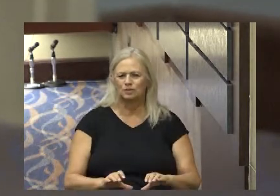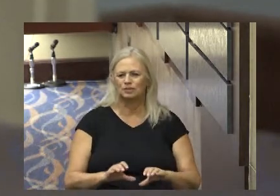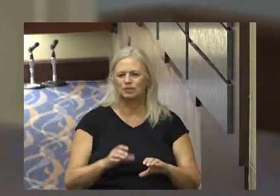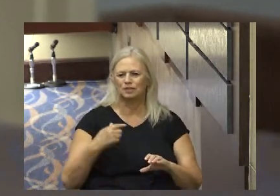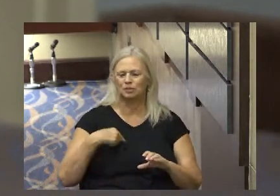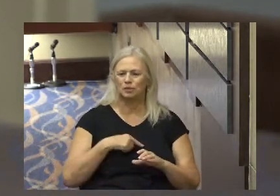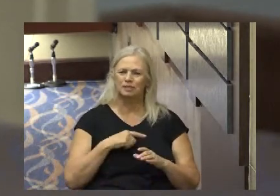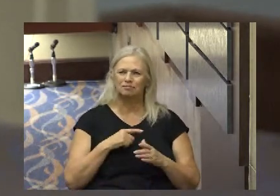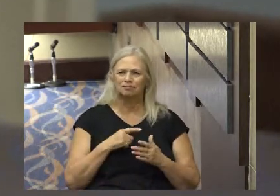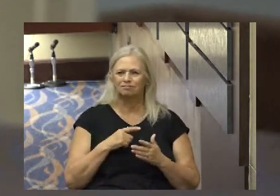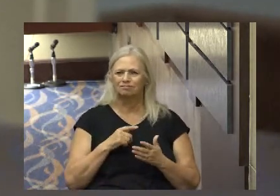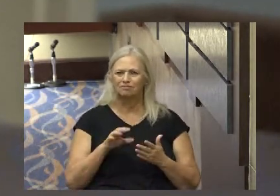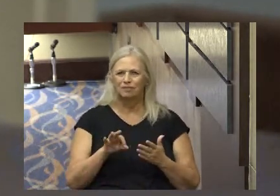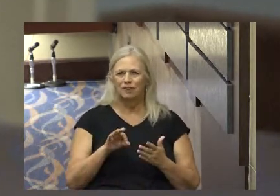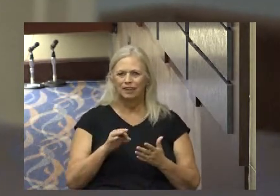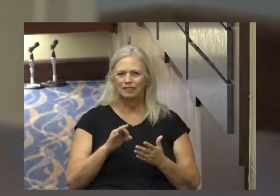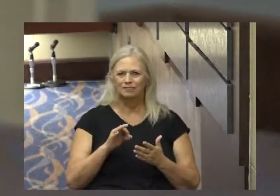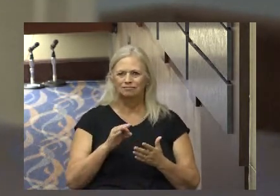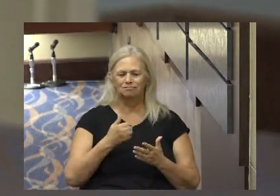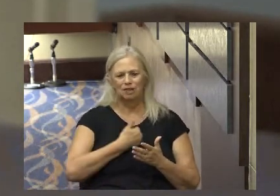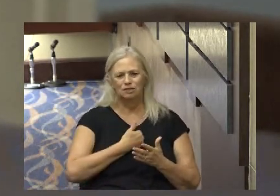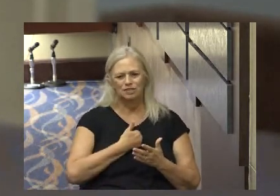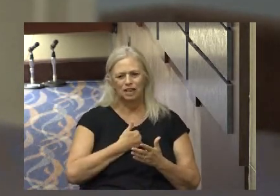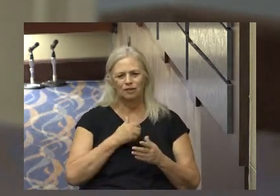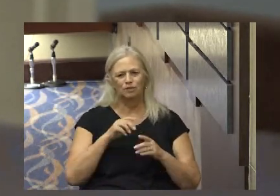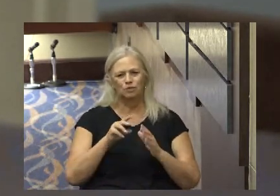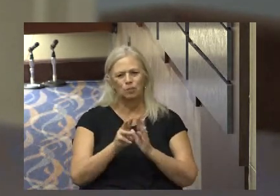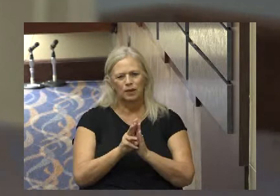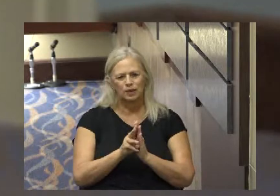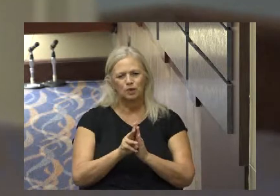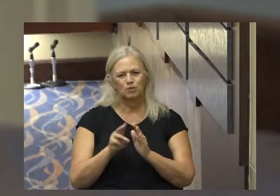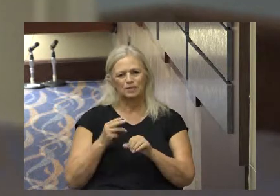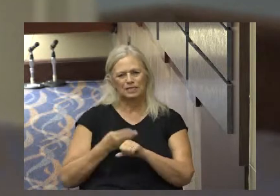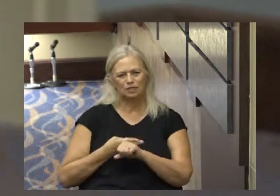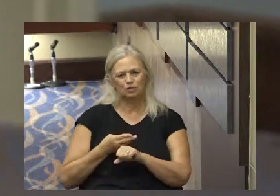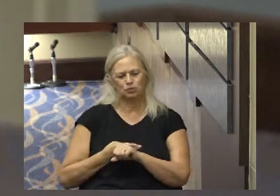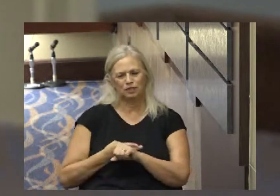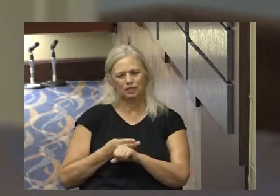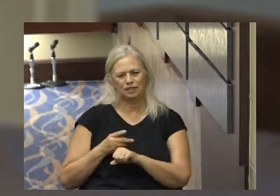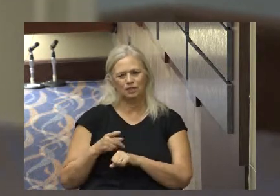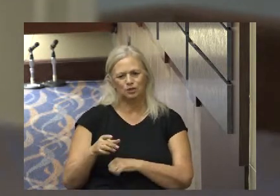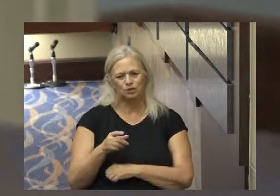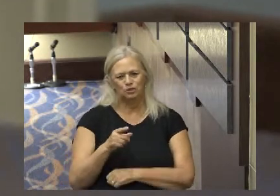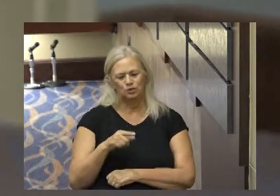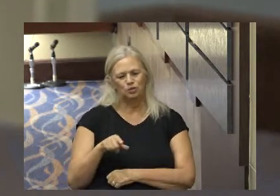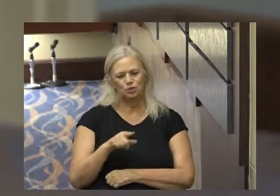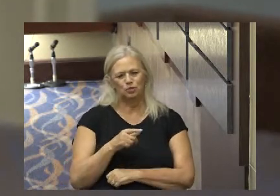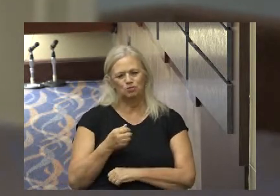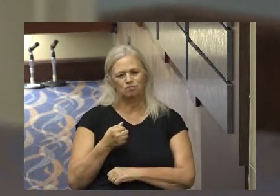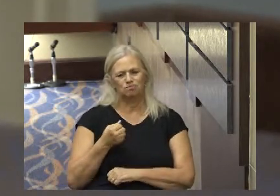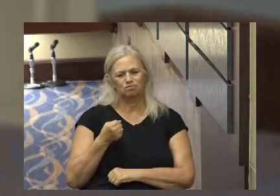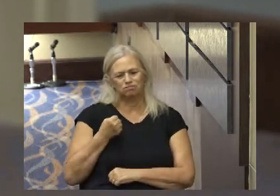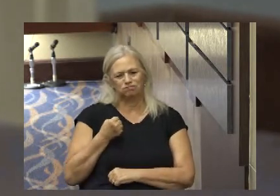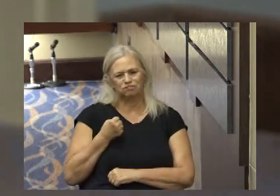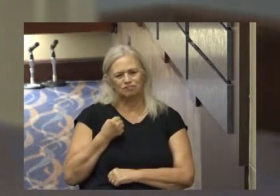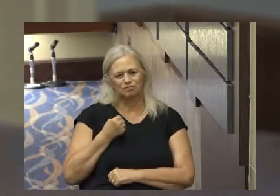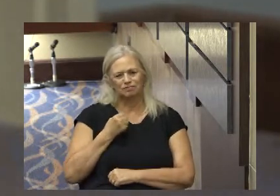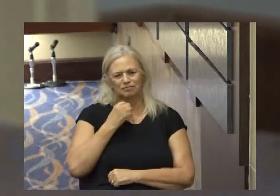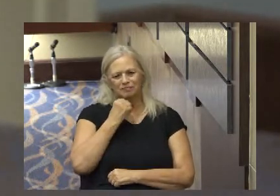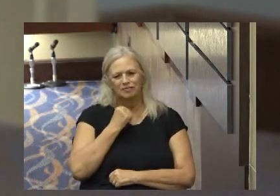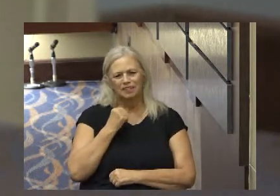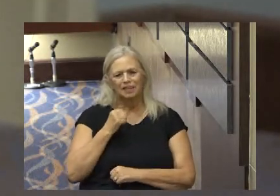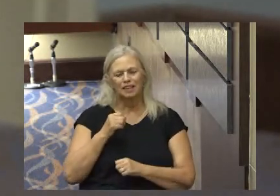a unique point in Waco's history, and you have seized that and you have somehow been able to make a lot of different